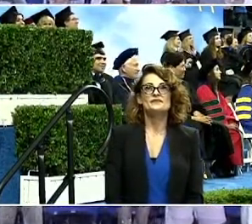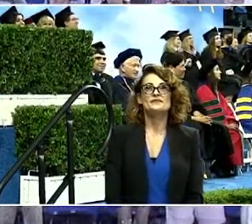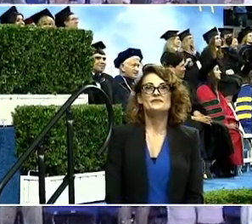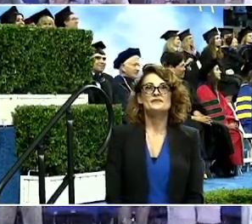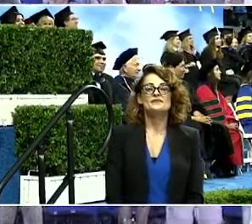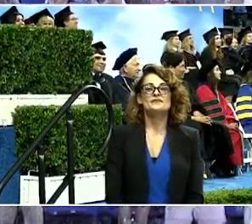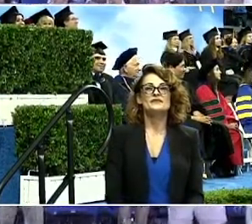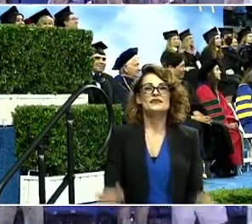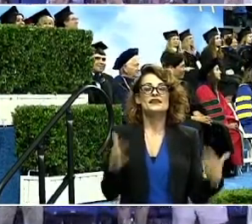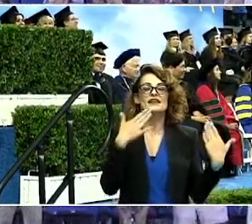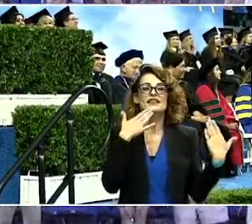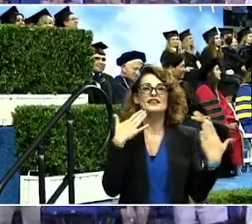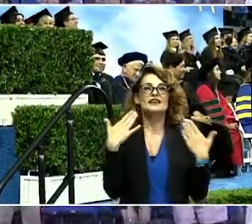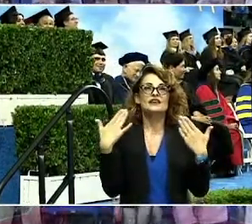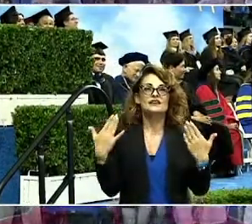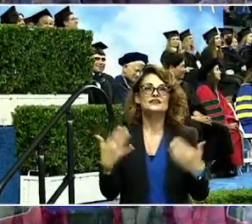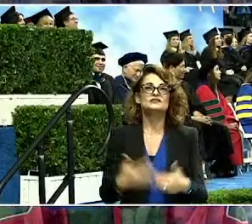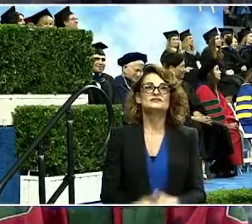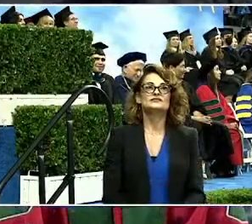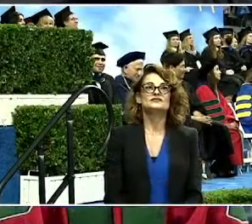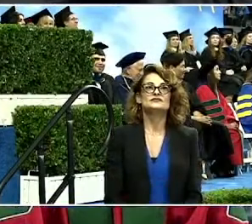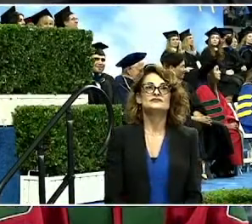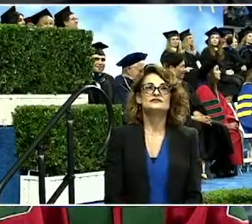Thank you.